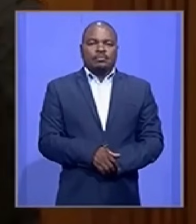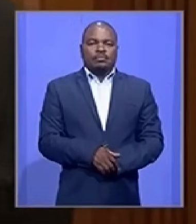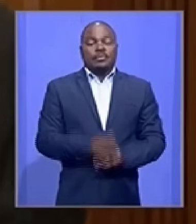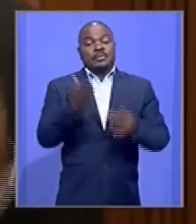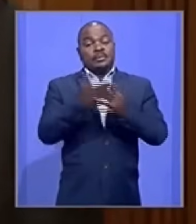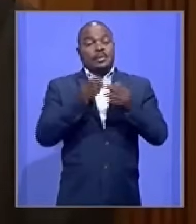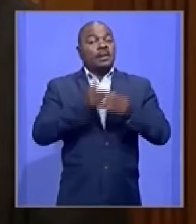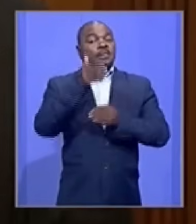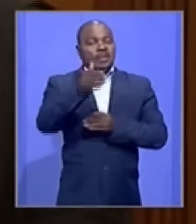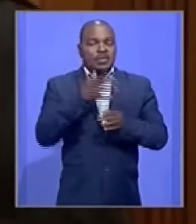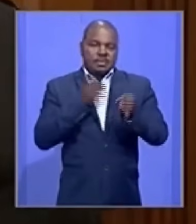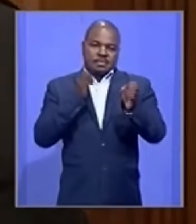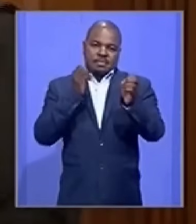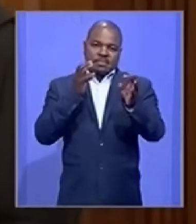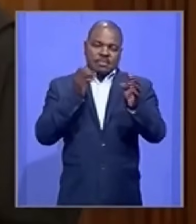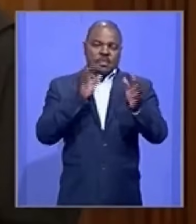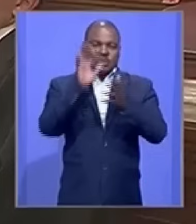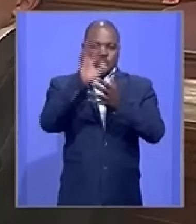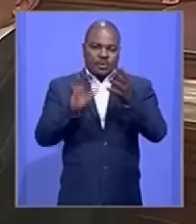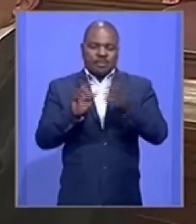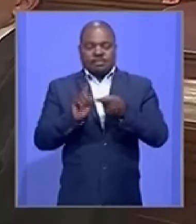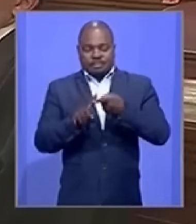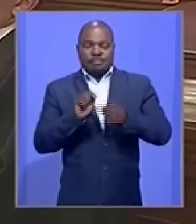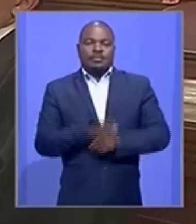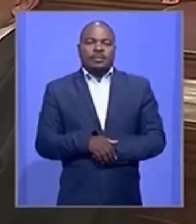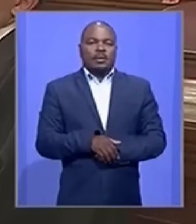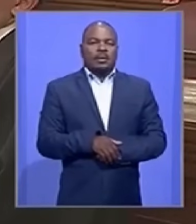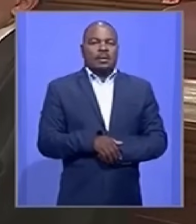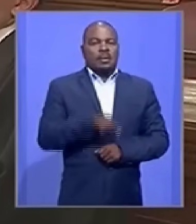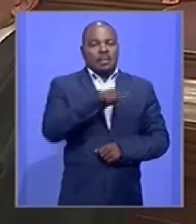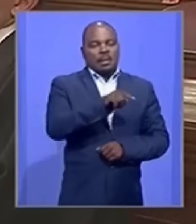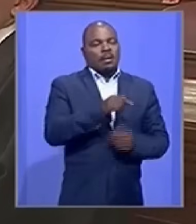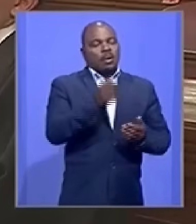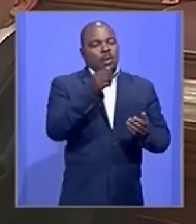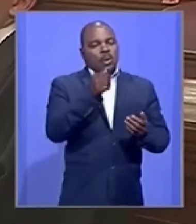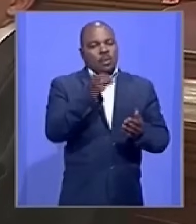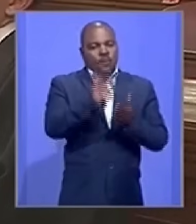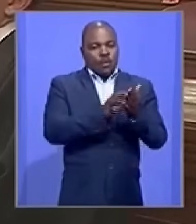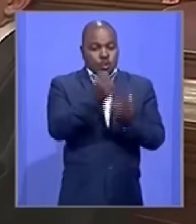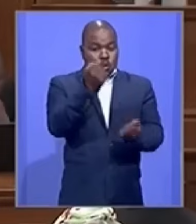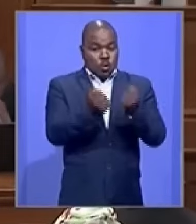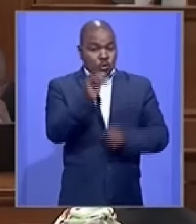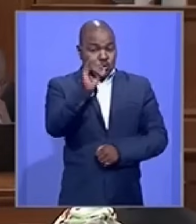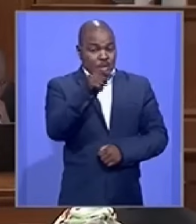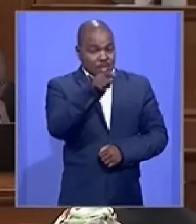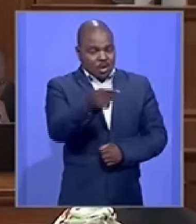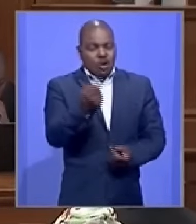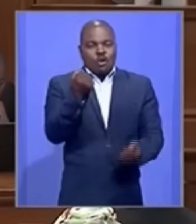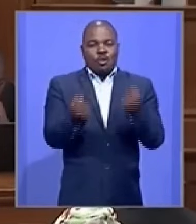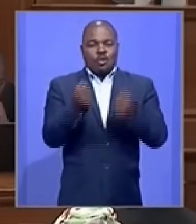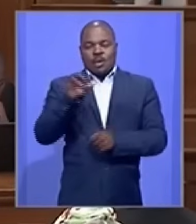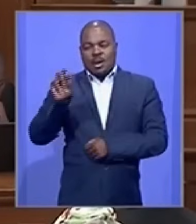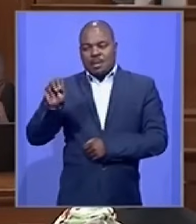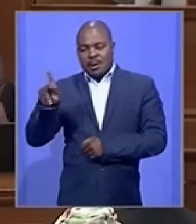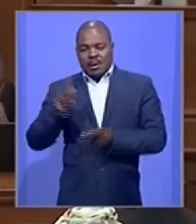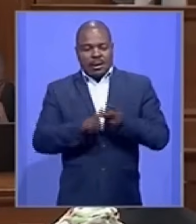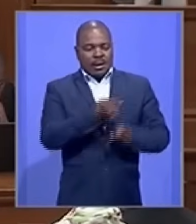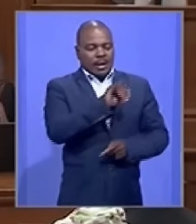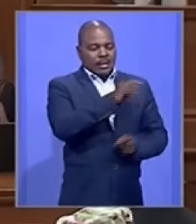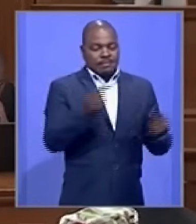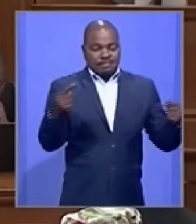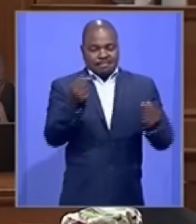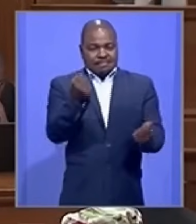Ka mora papatso re tlo utlisetsa ditaba tse latelang. Lekgotla la molao wa motheo Johannesburg le ne le mametse nyewe ya mokga wa MK le IEC